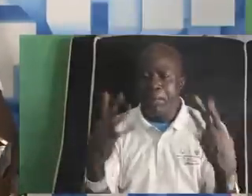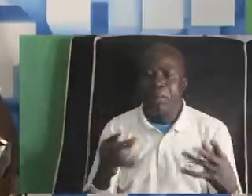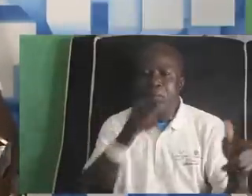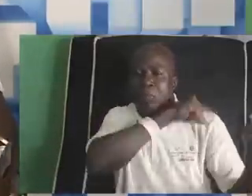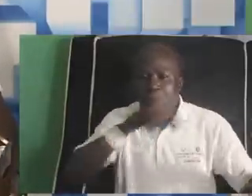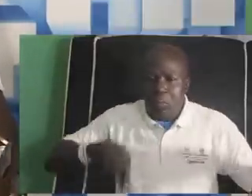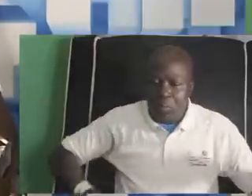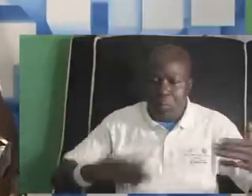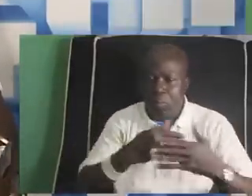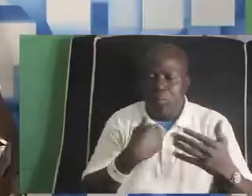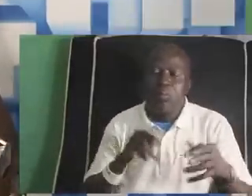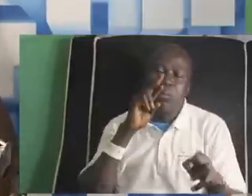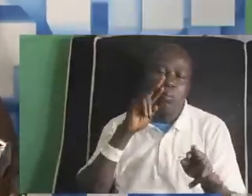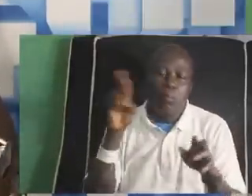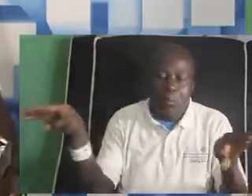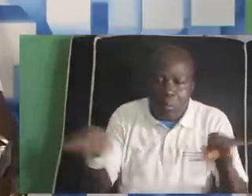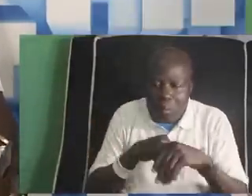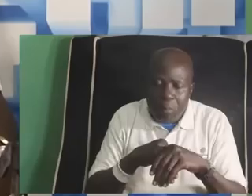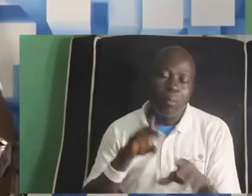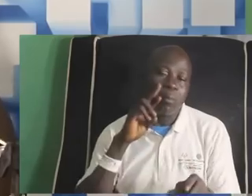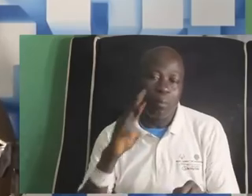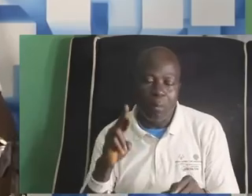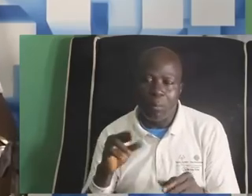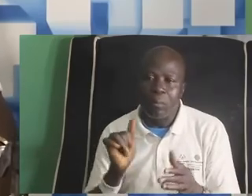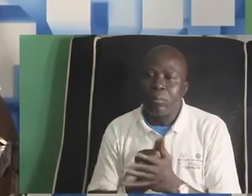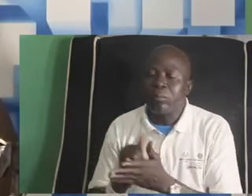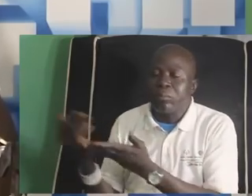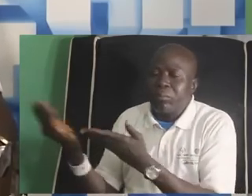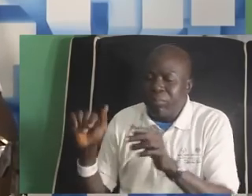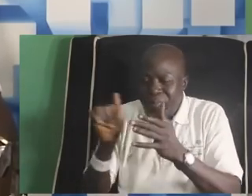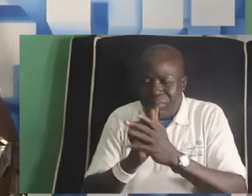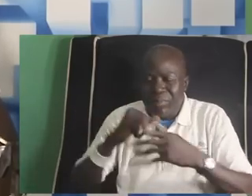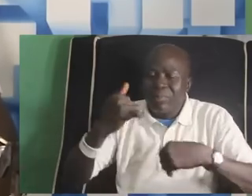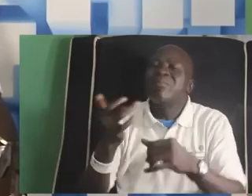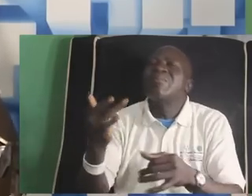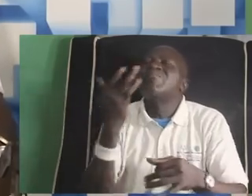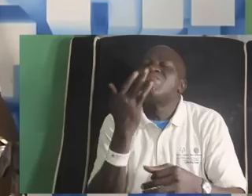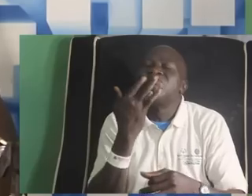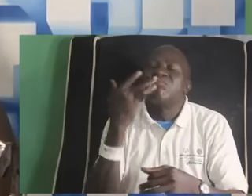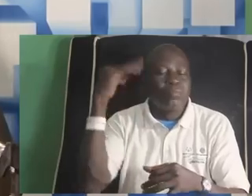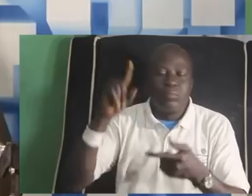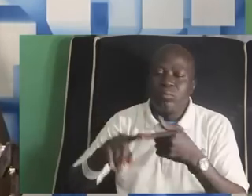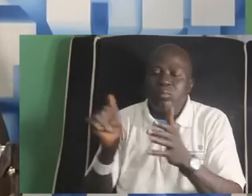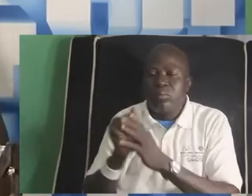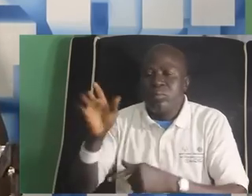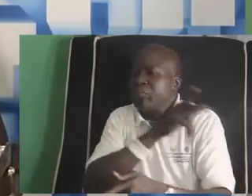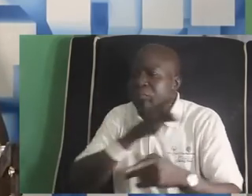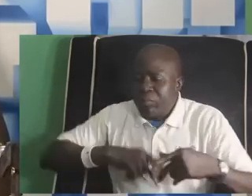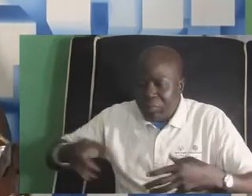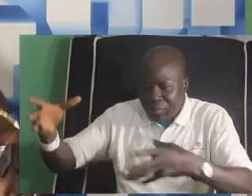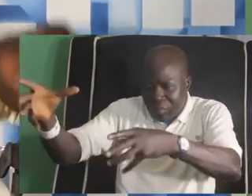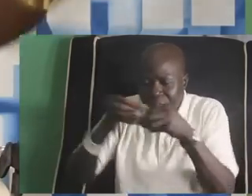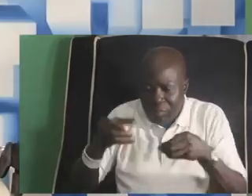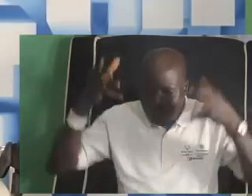Holy Spirit will raise upon you. I know that money, water of Jesus. I know it's with you. To take the water you put in the